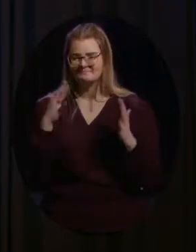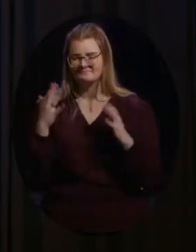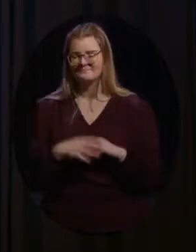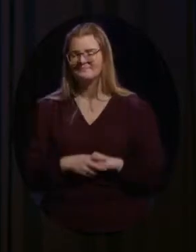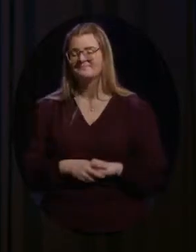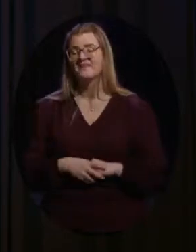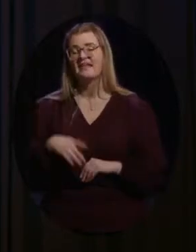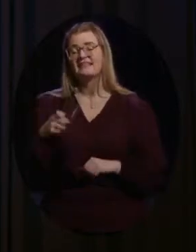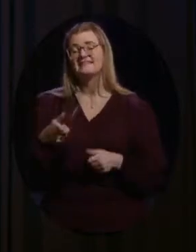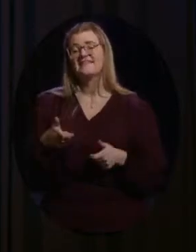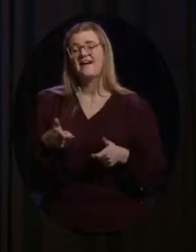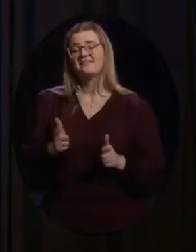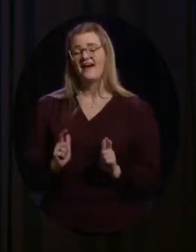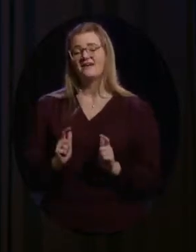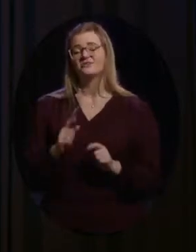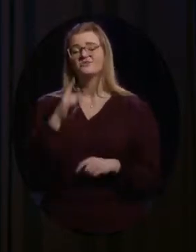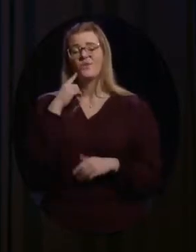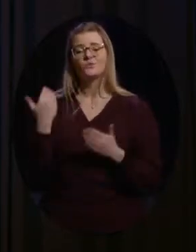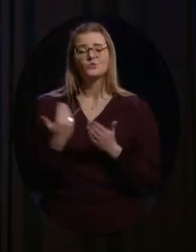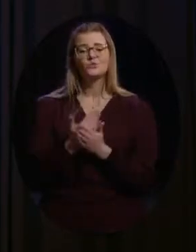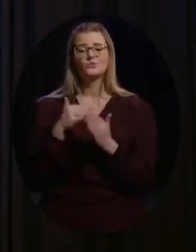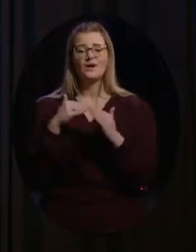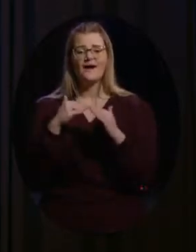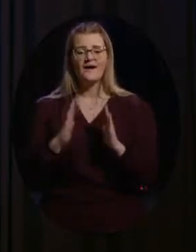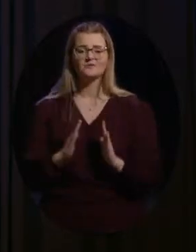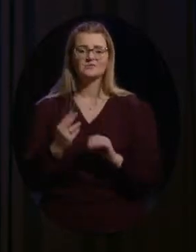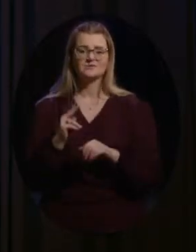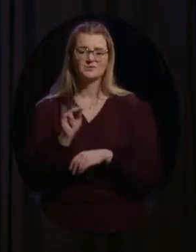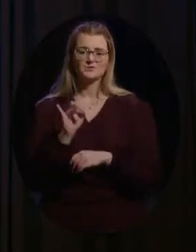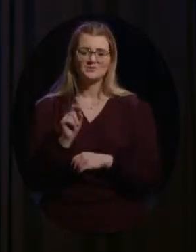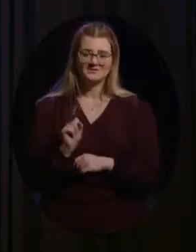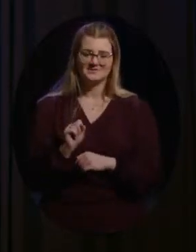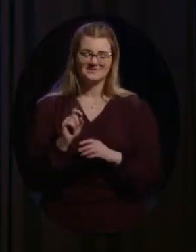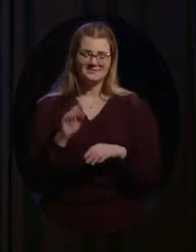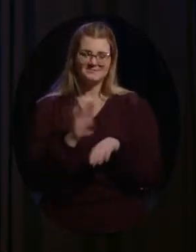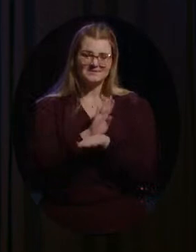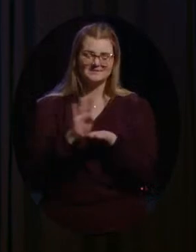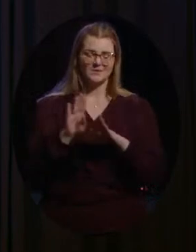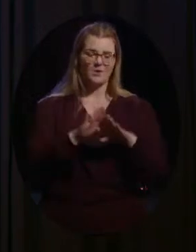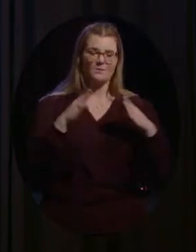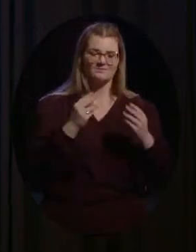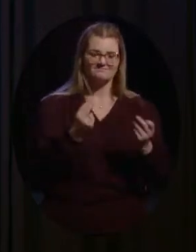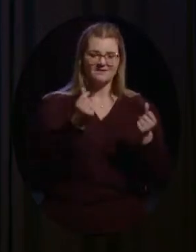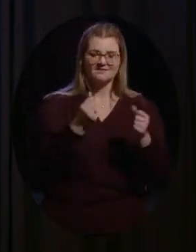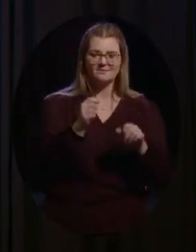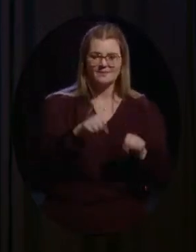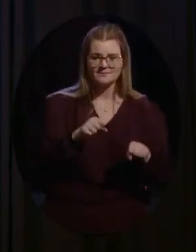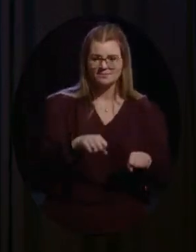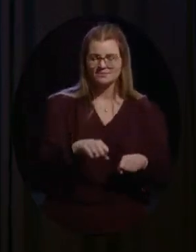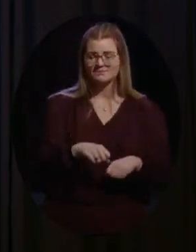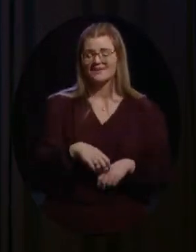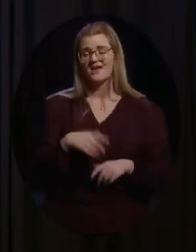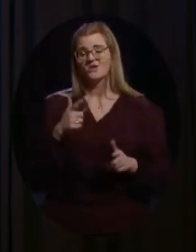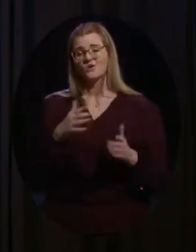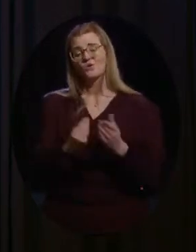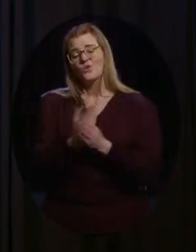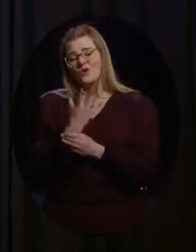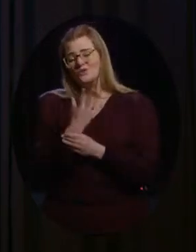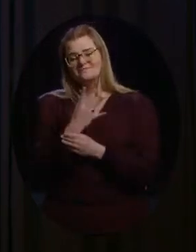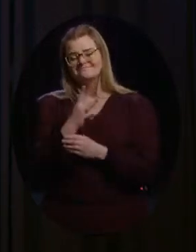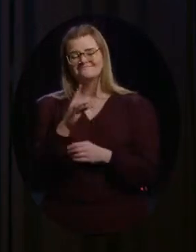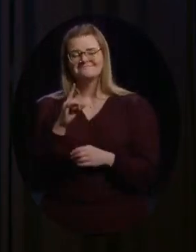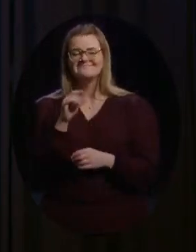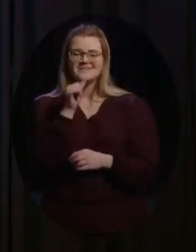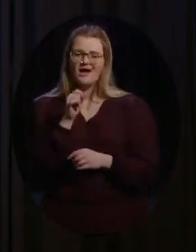This allows for new housing units and businesses to open as quickly as possible. And growth isn't just